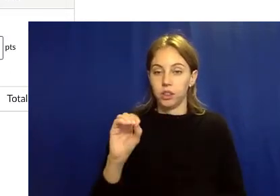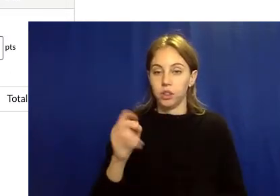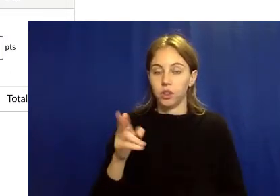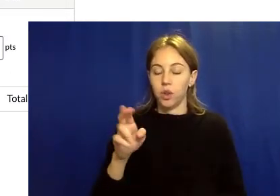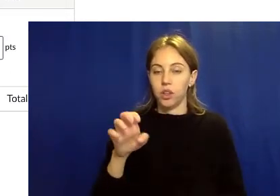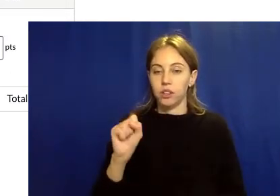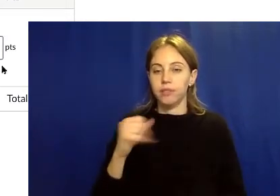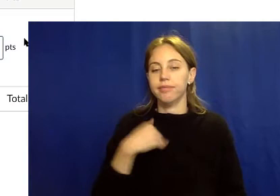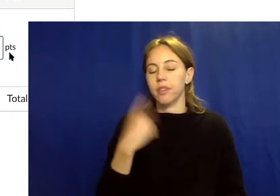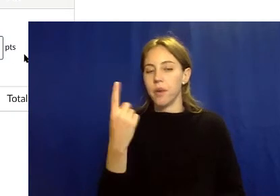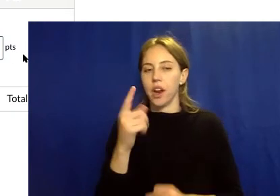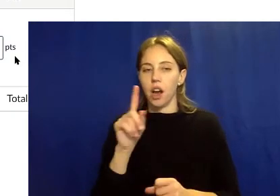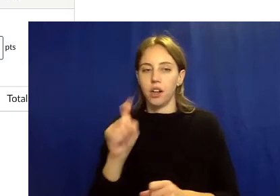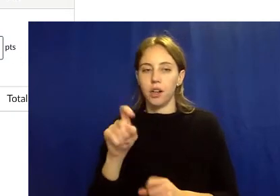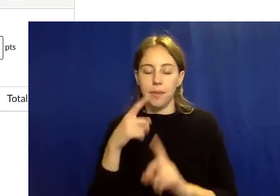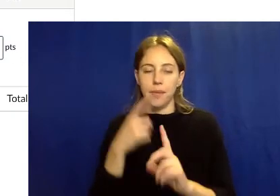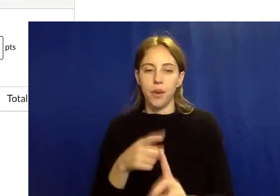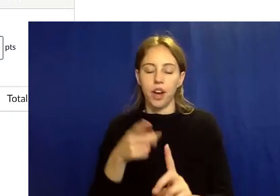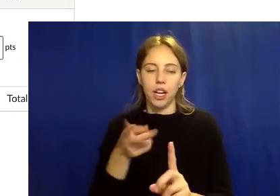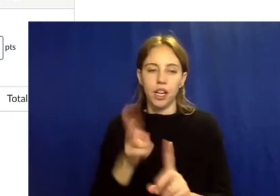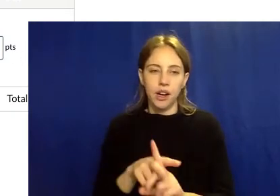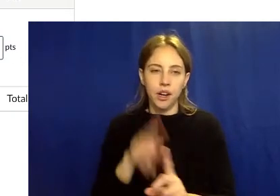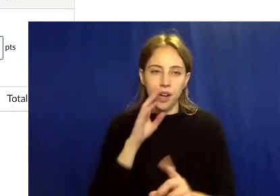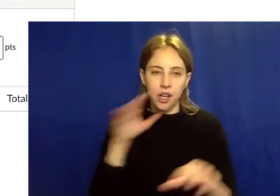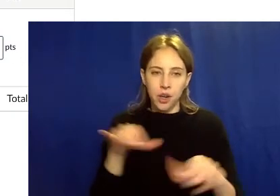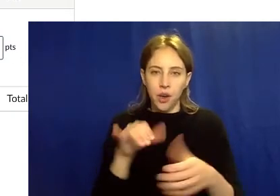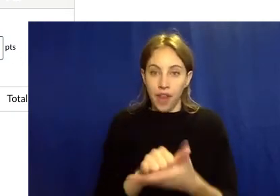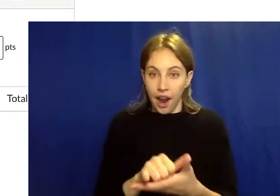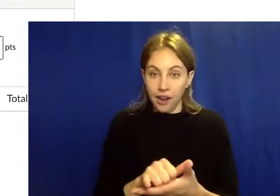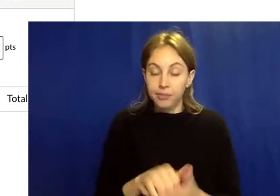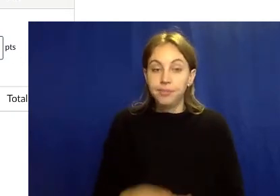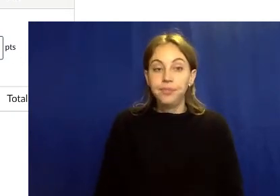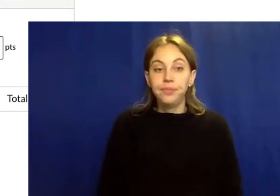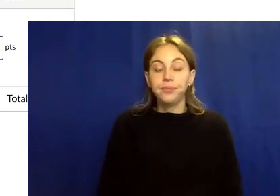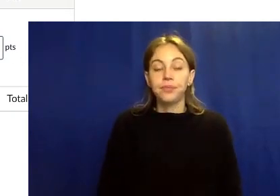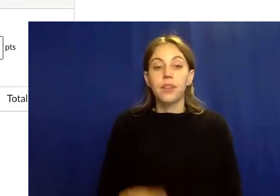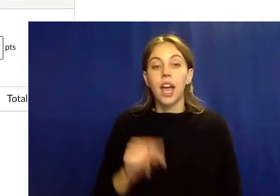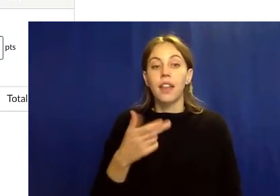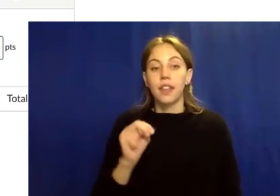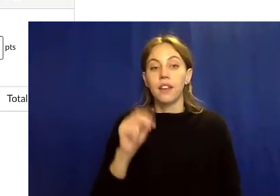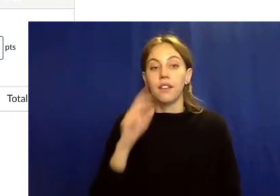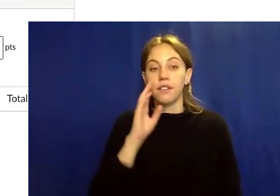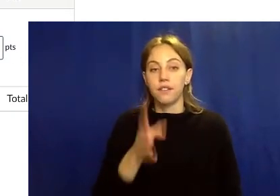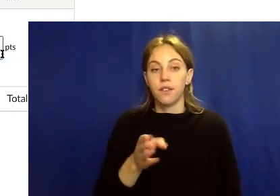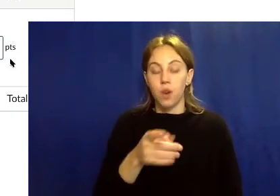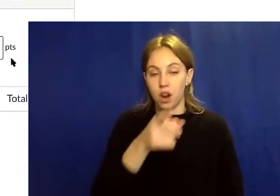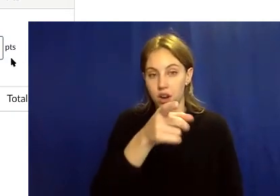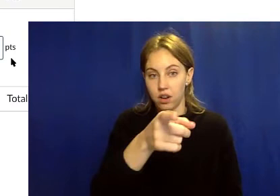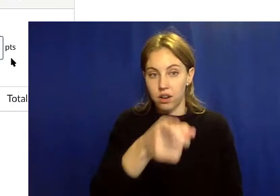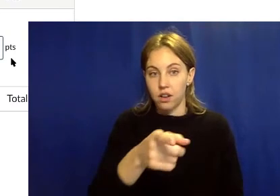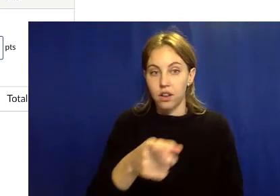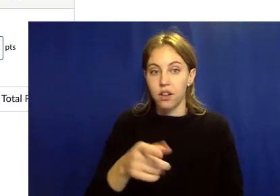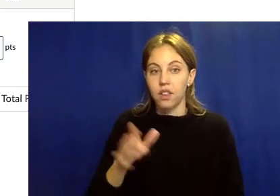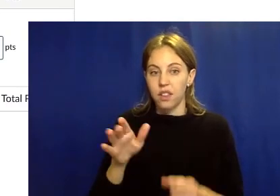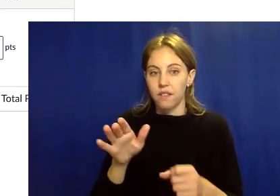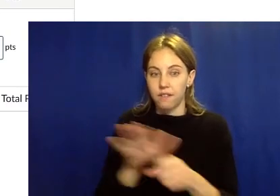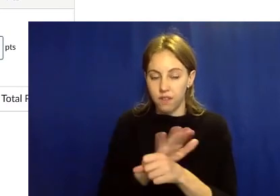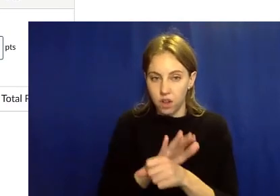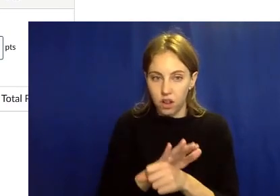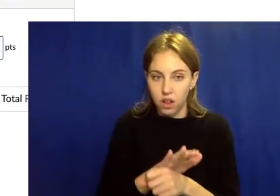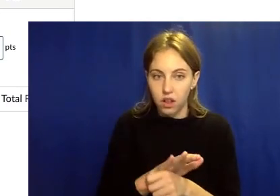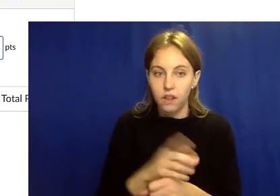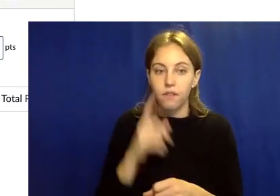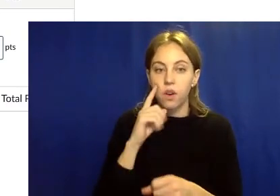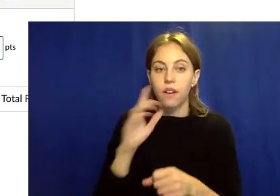100-point assignment, so I'll do that. And then for full mark, once I enter that, for